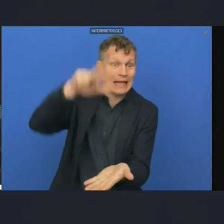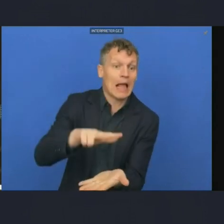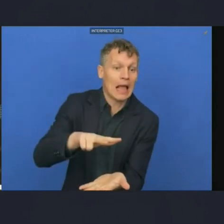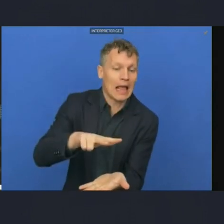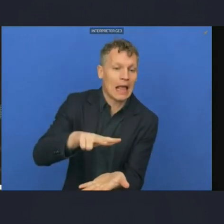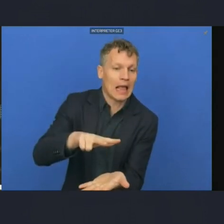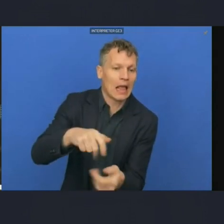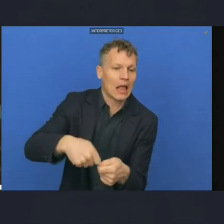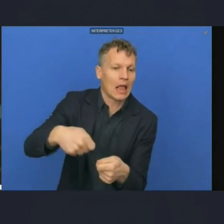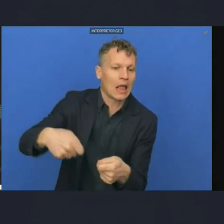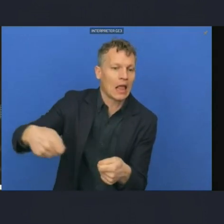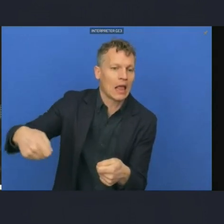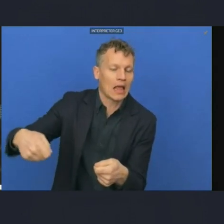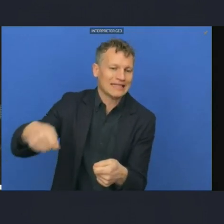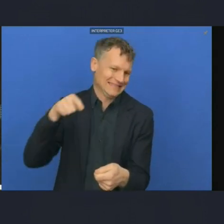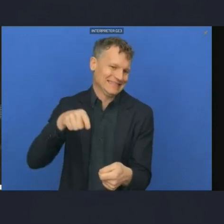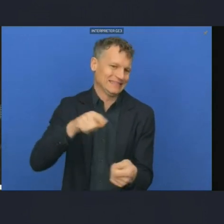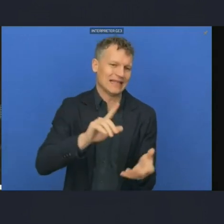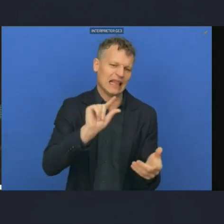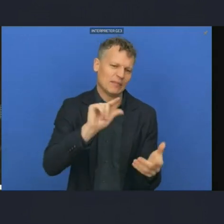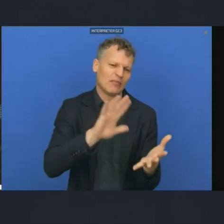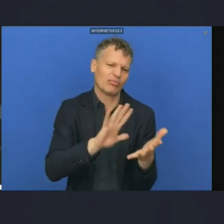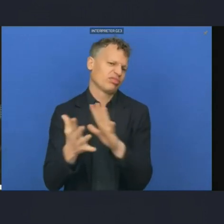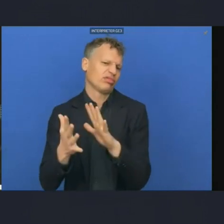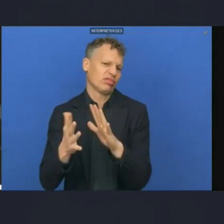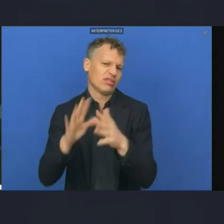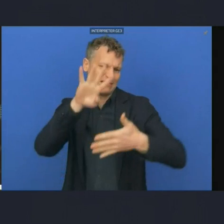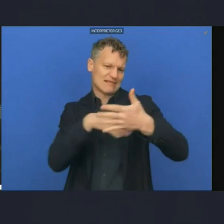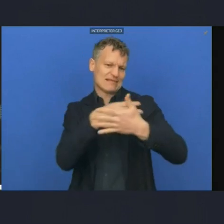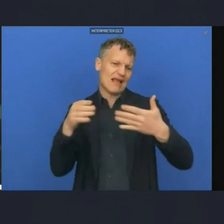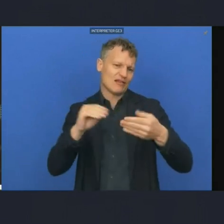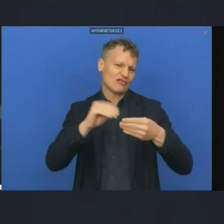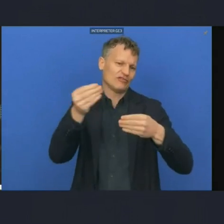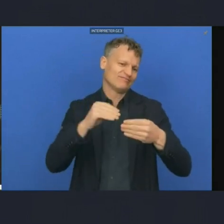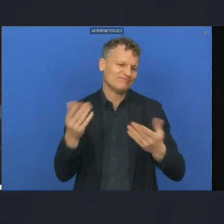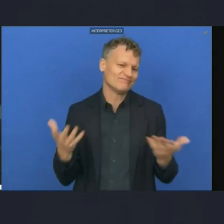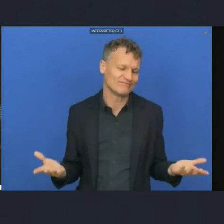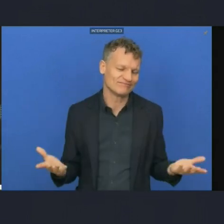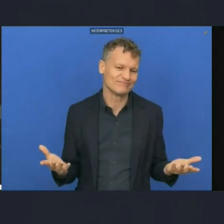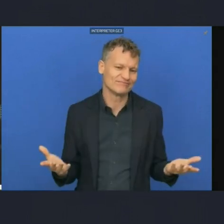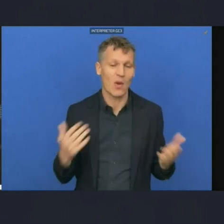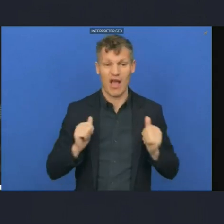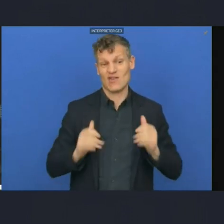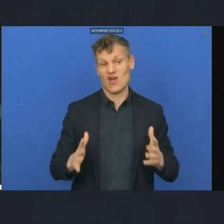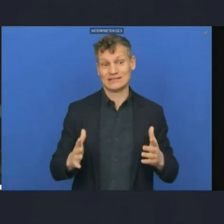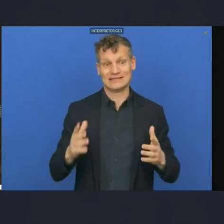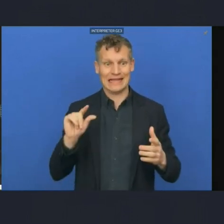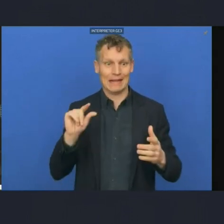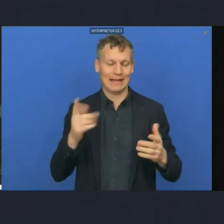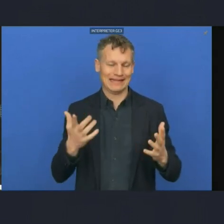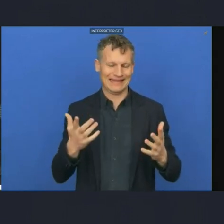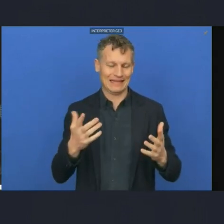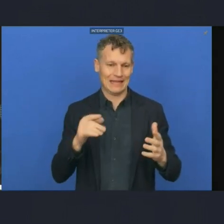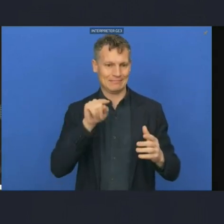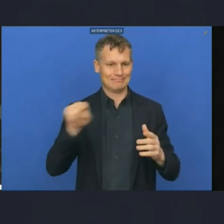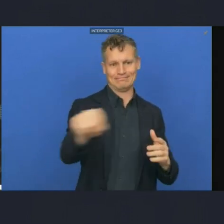with the selection of projects, with everything. And of course, sport organizations and stakeholders had less time to